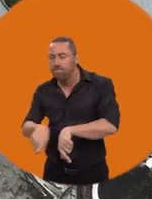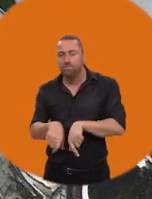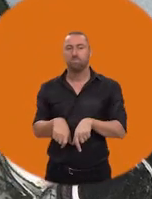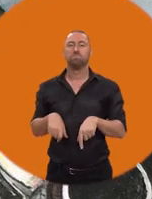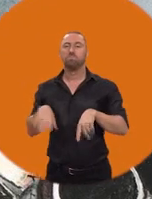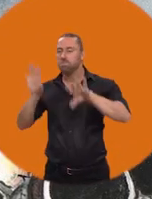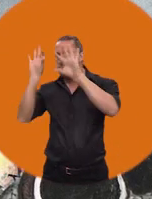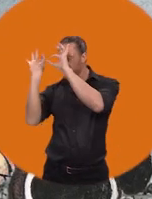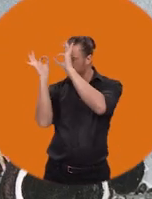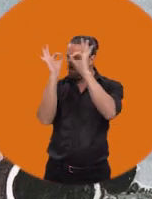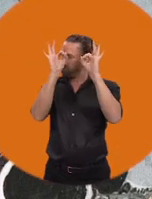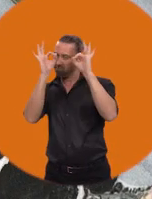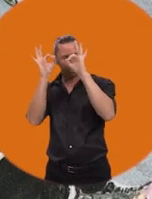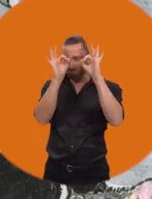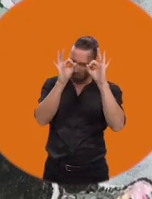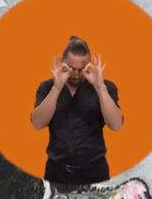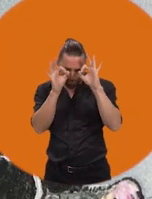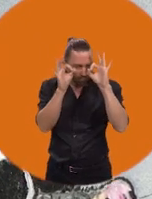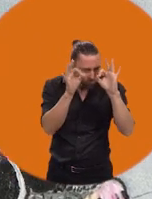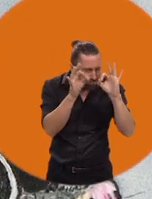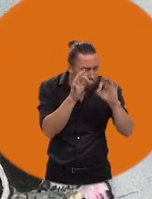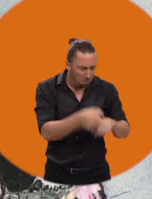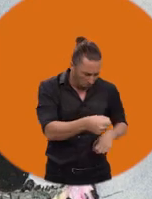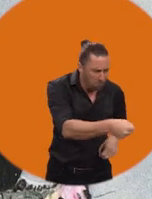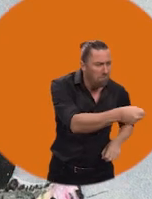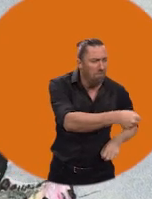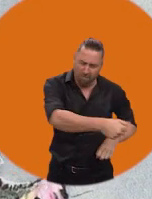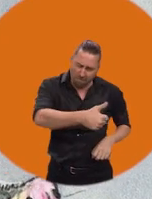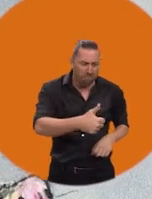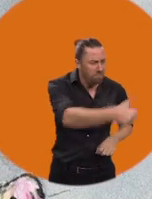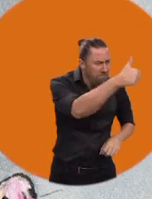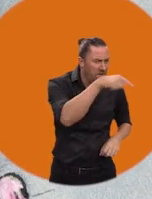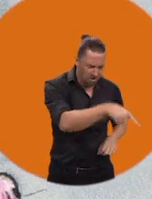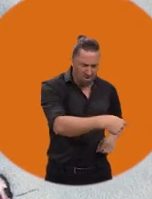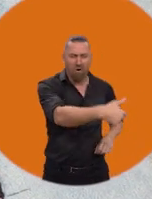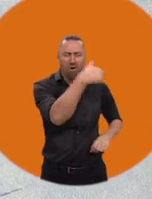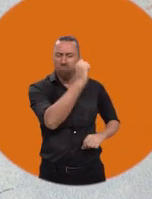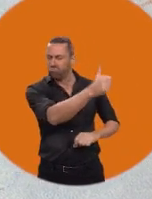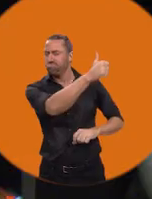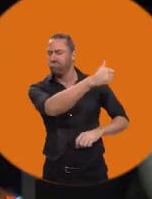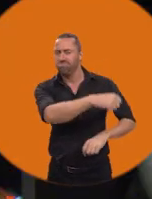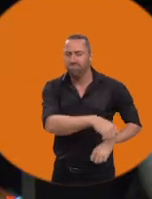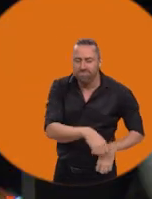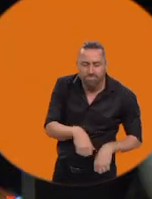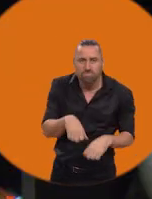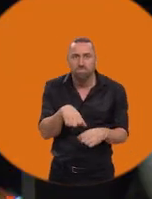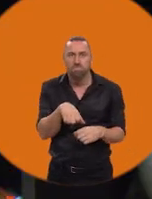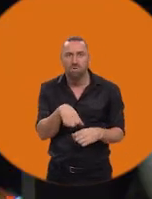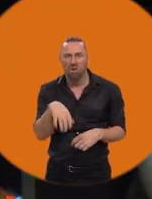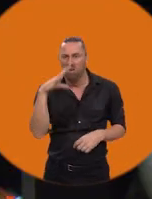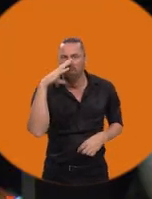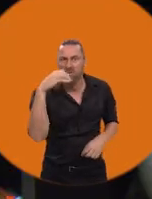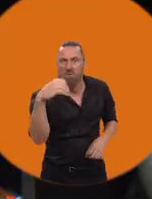Bulgy-eyed possum, who rarely ever spoke, said, good on you, chicken. You're not a bad bloke. The dingo